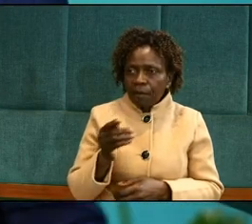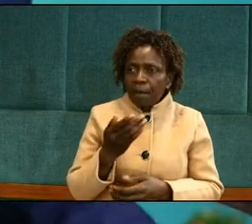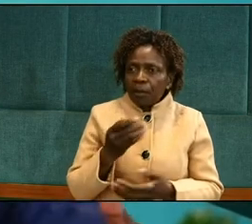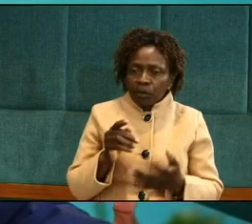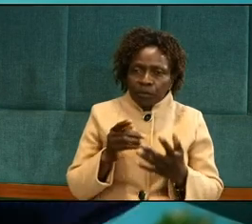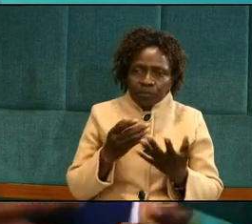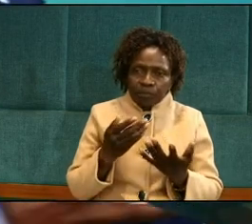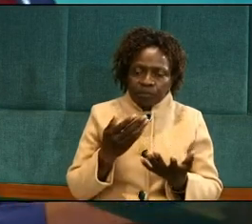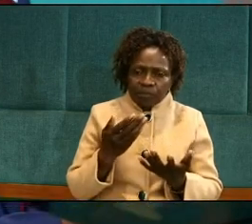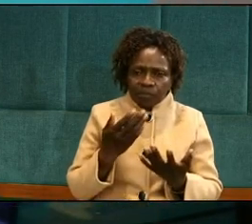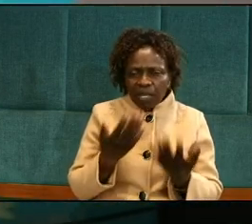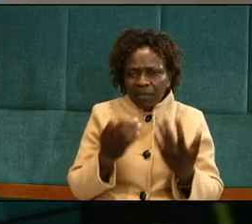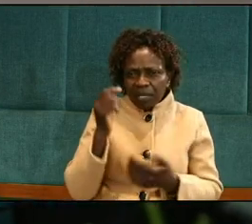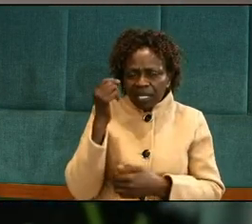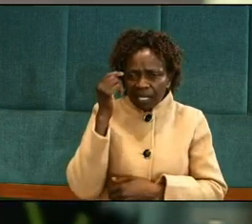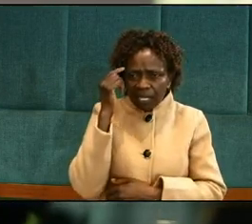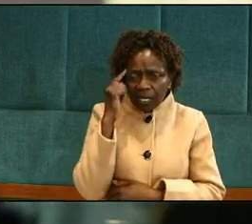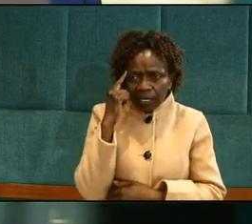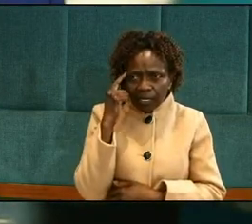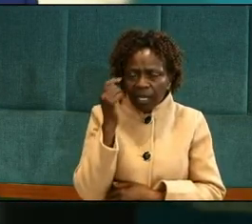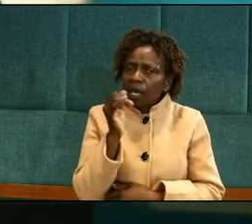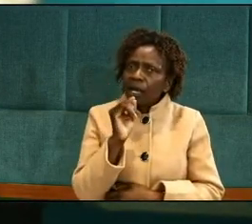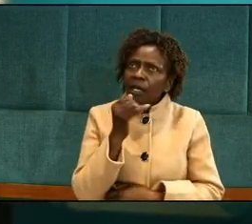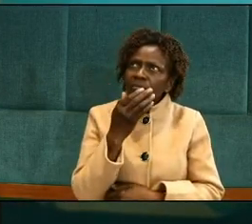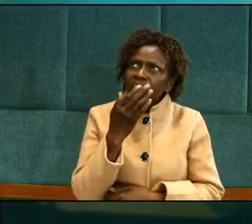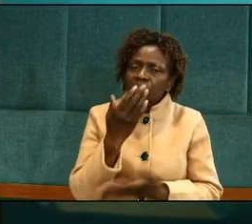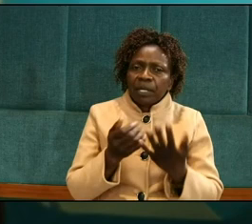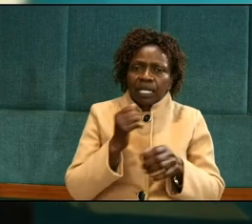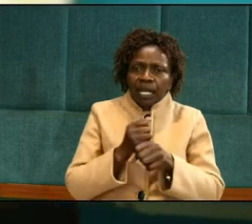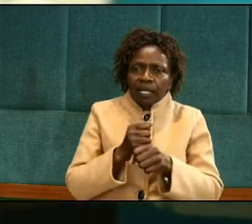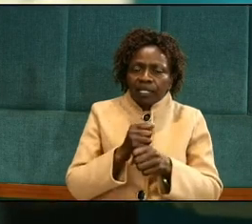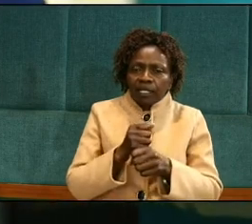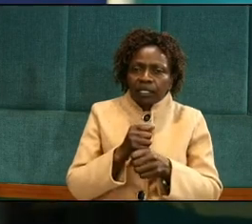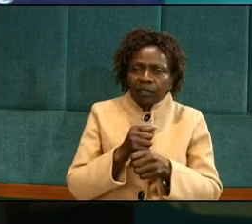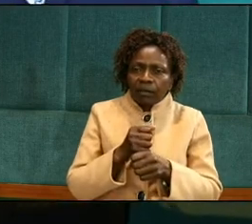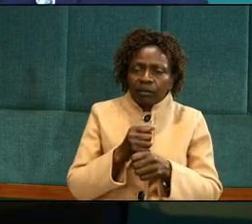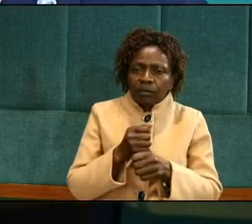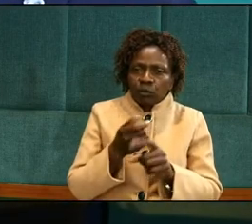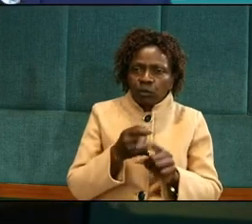You begin to think, maybe I could have done it otherwise.